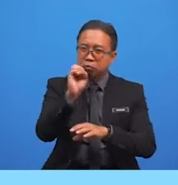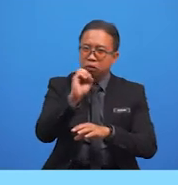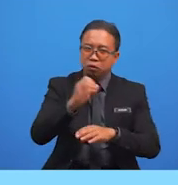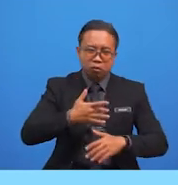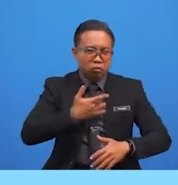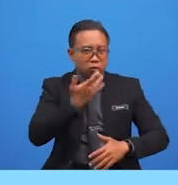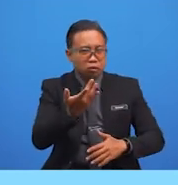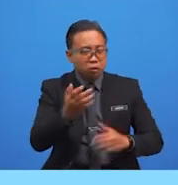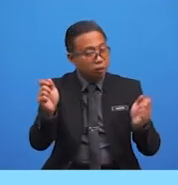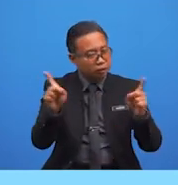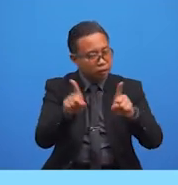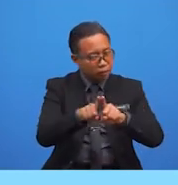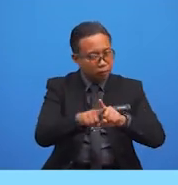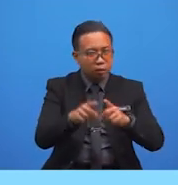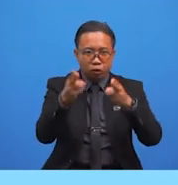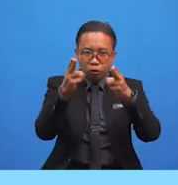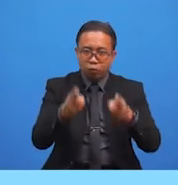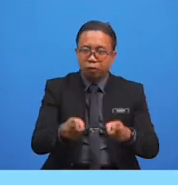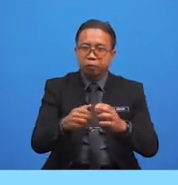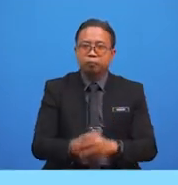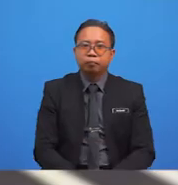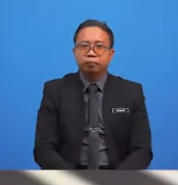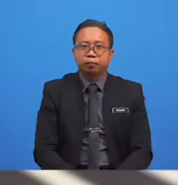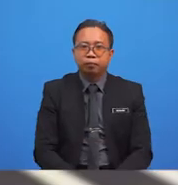got feelings like human beings.